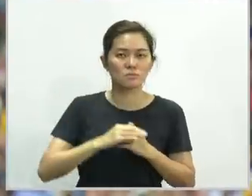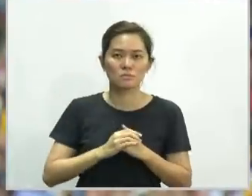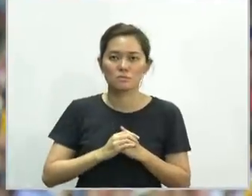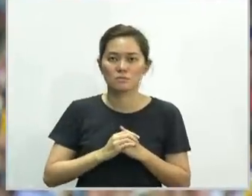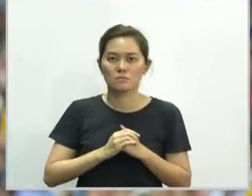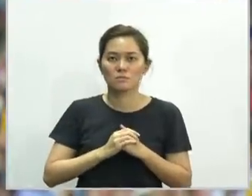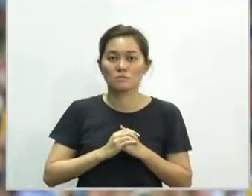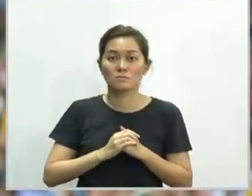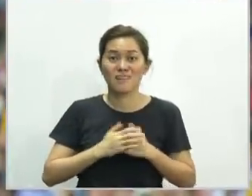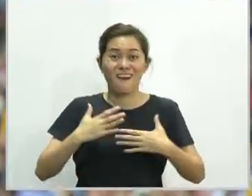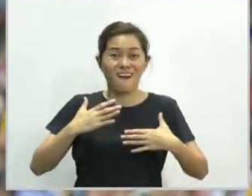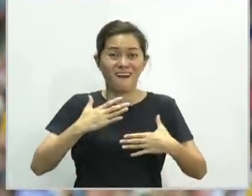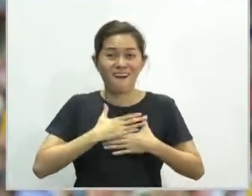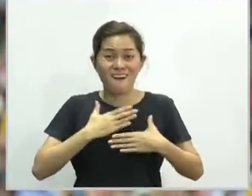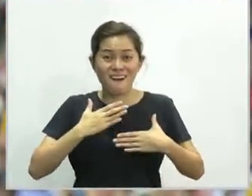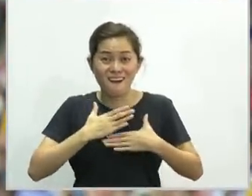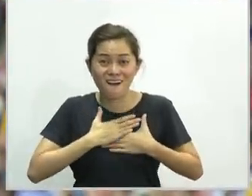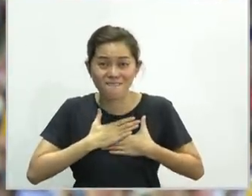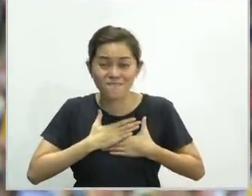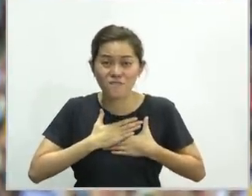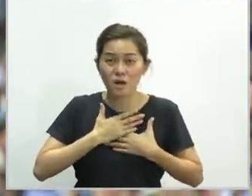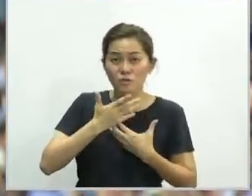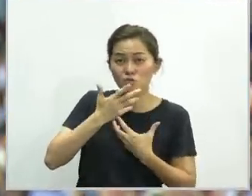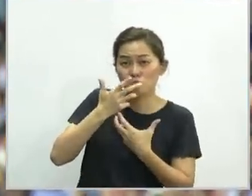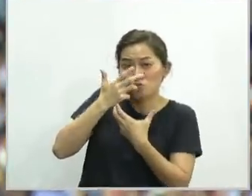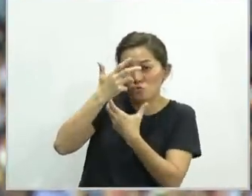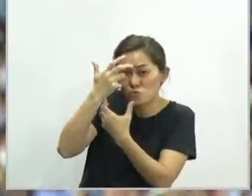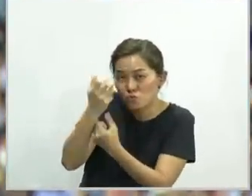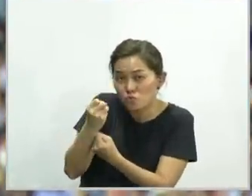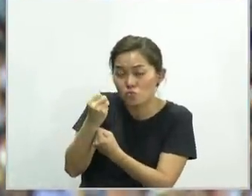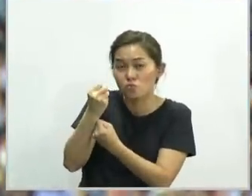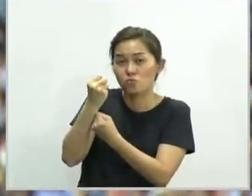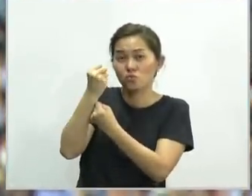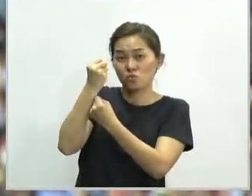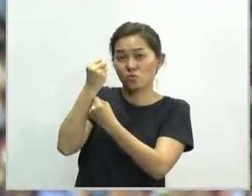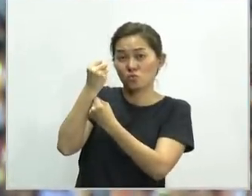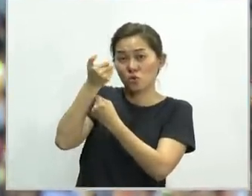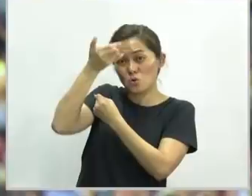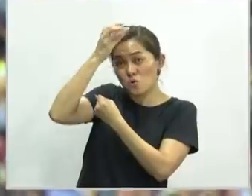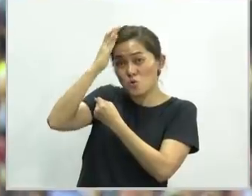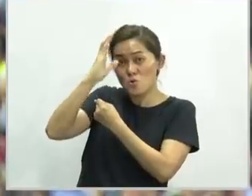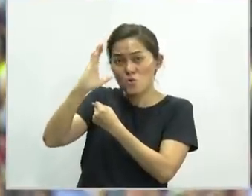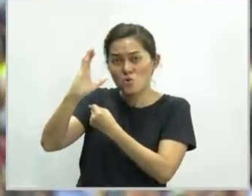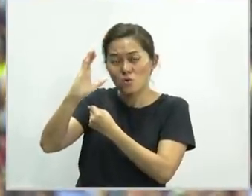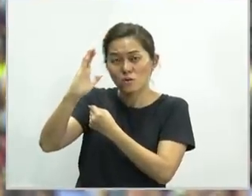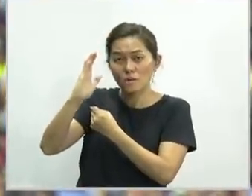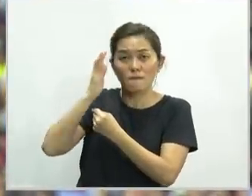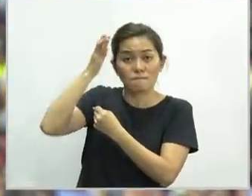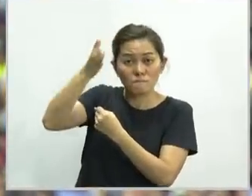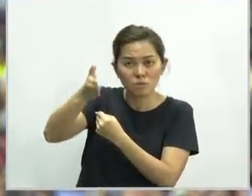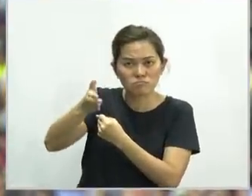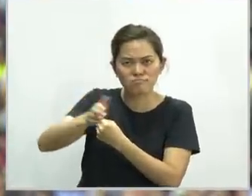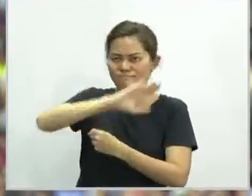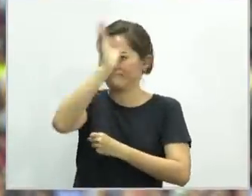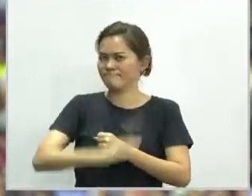Never be afraid to trust an unknown future to a